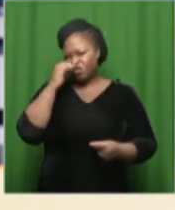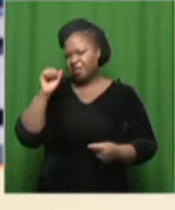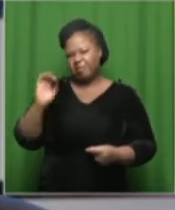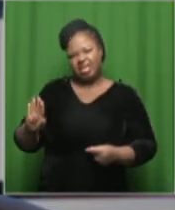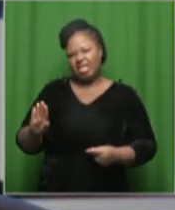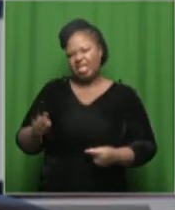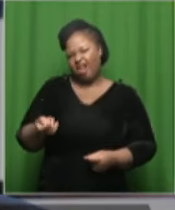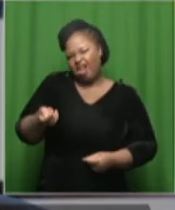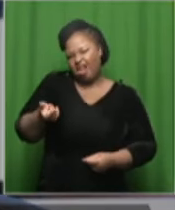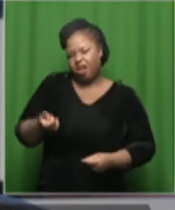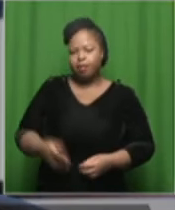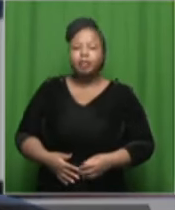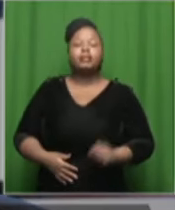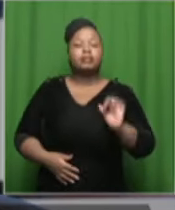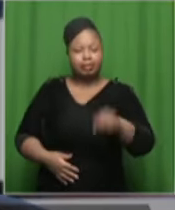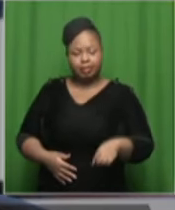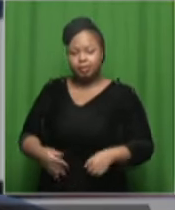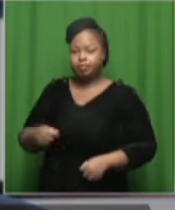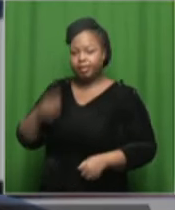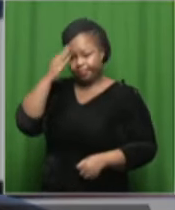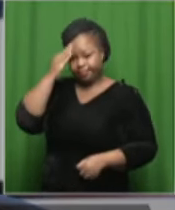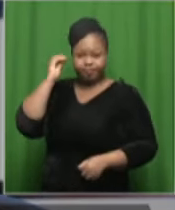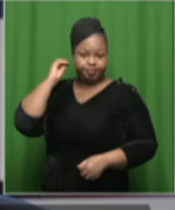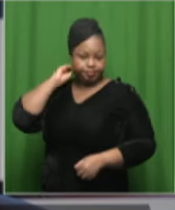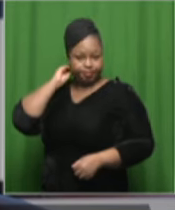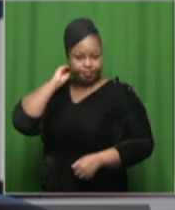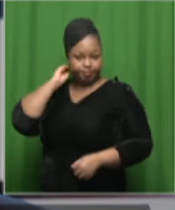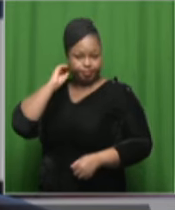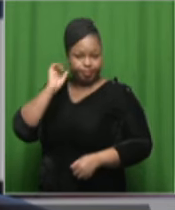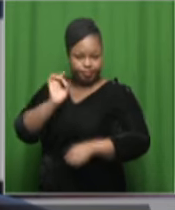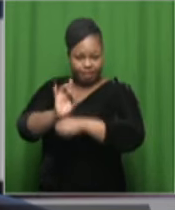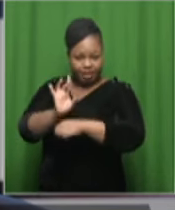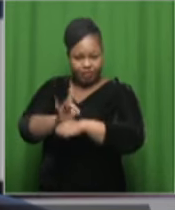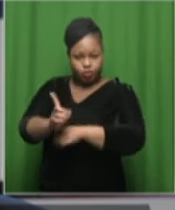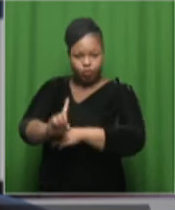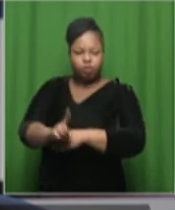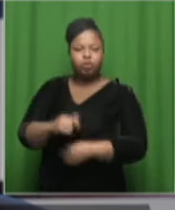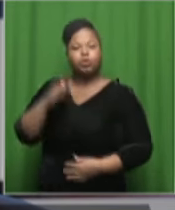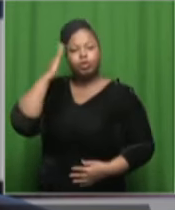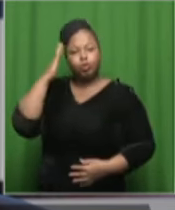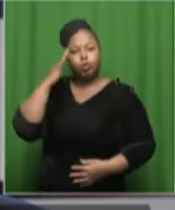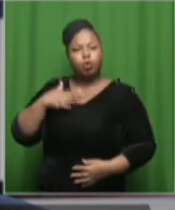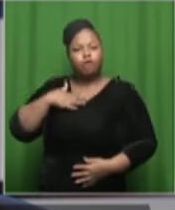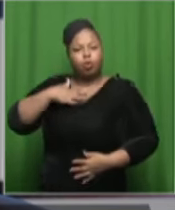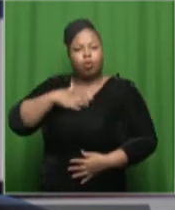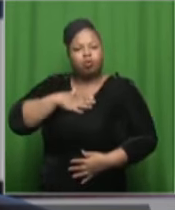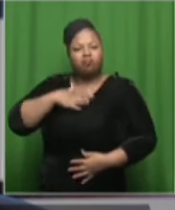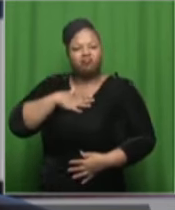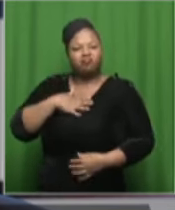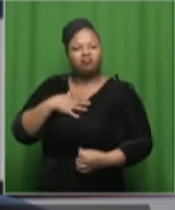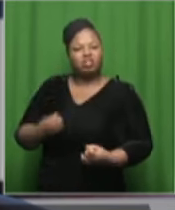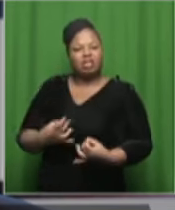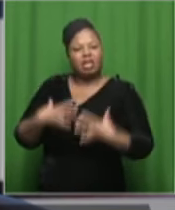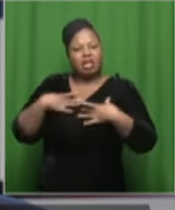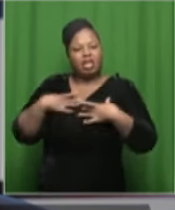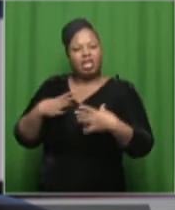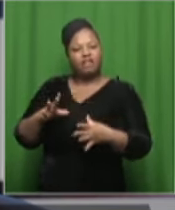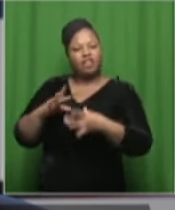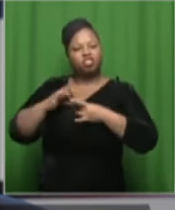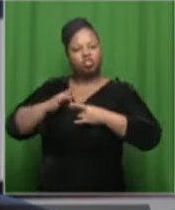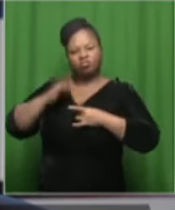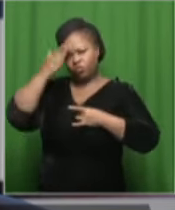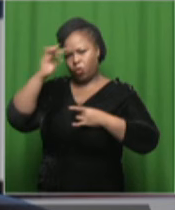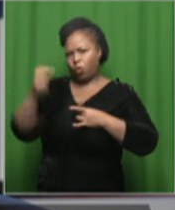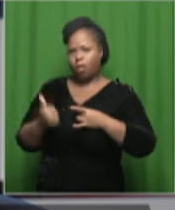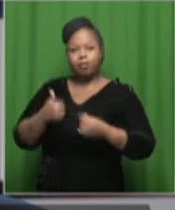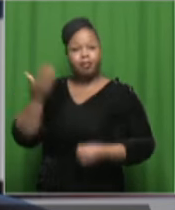Yeah. So I think the most important take-home message is we know what respiratory infections are about. We've all been through the pandemic. We